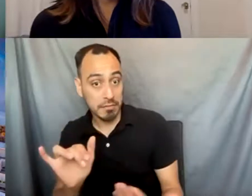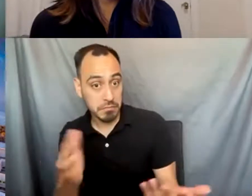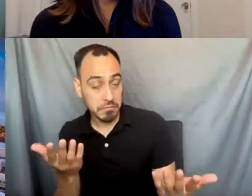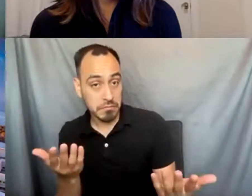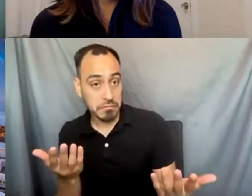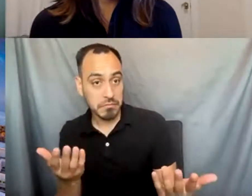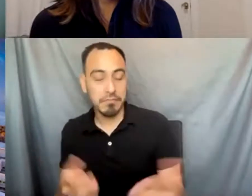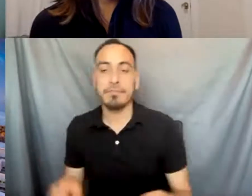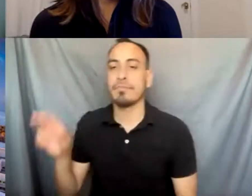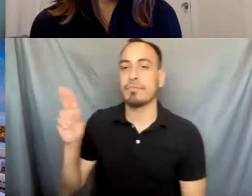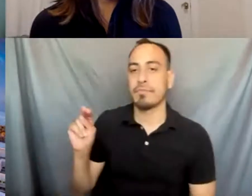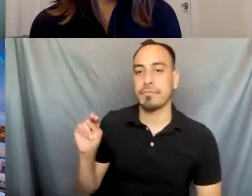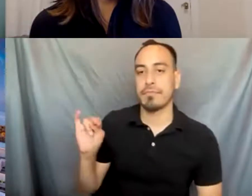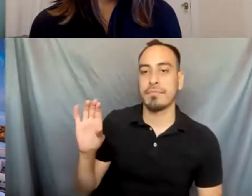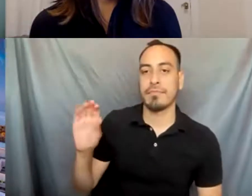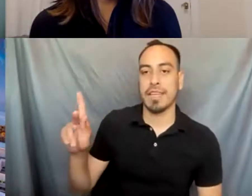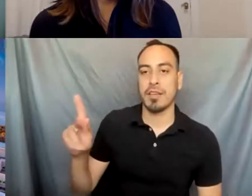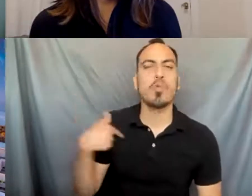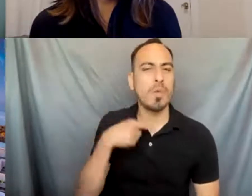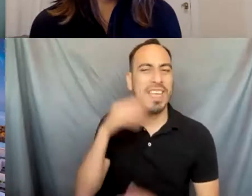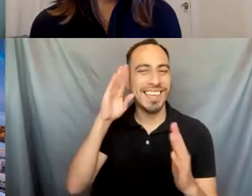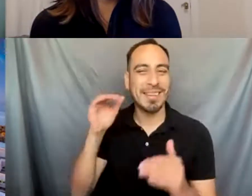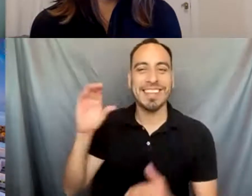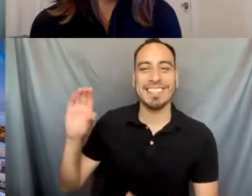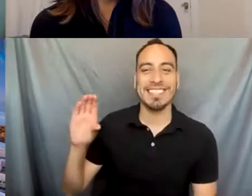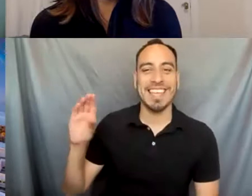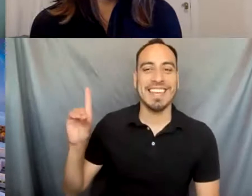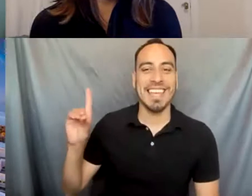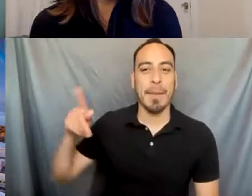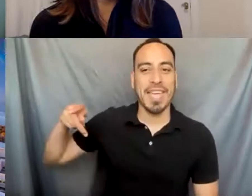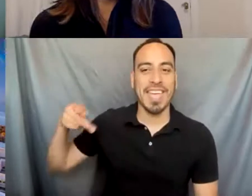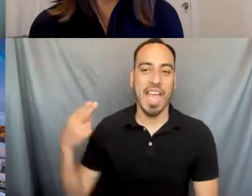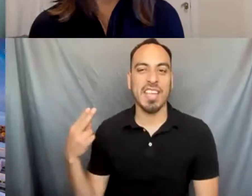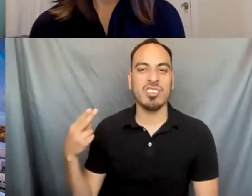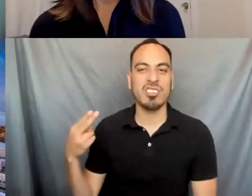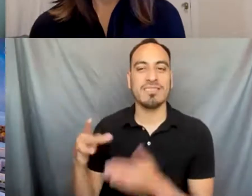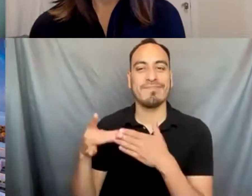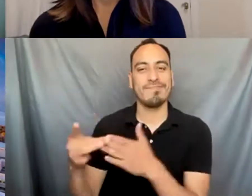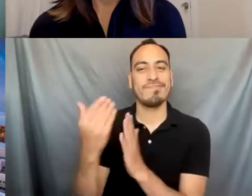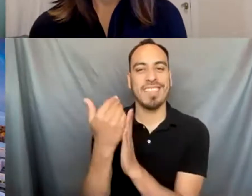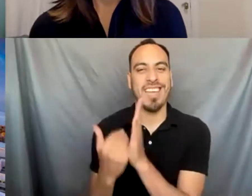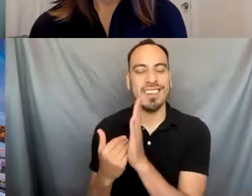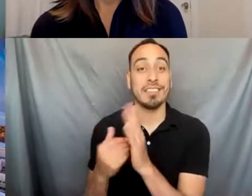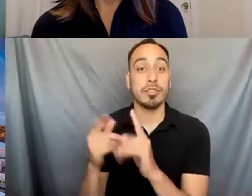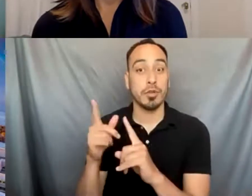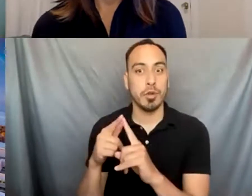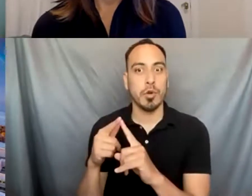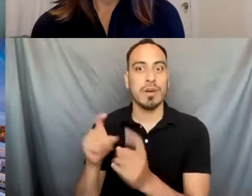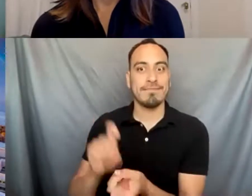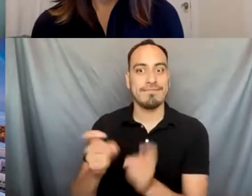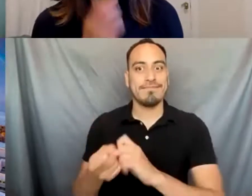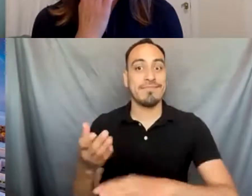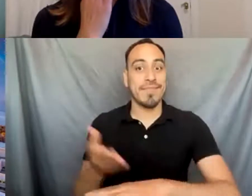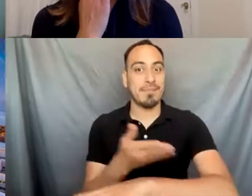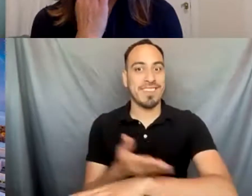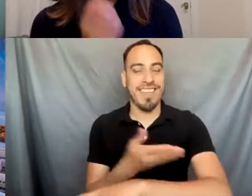So we expect CDPH guidance to be updated around the time where we move beyond the blueprint, and we expect it to